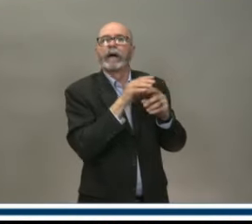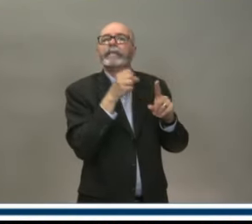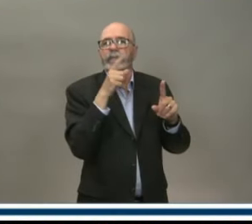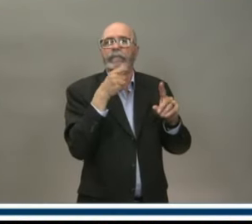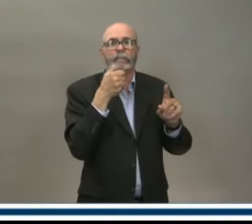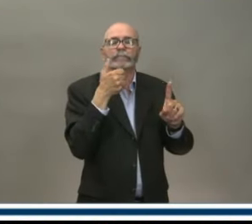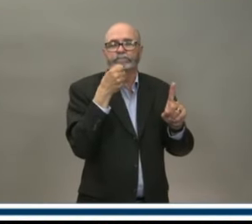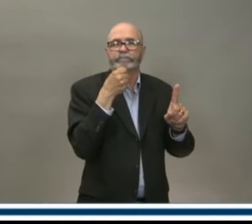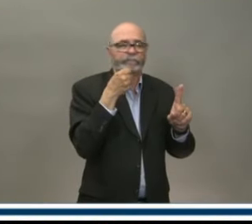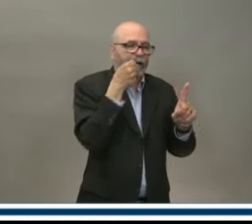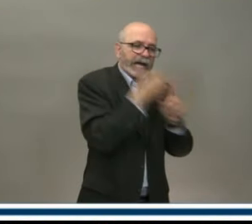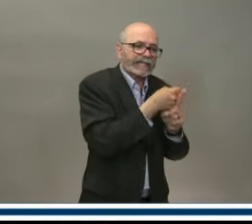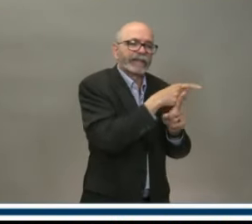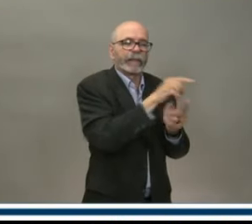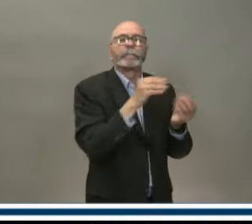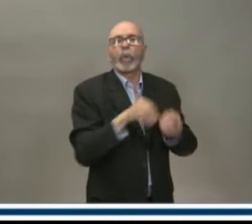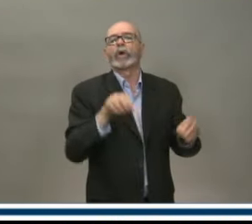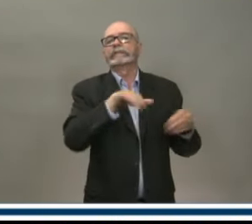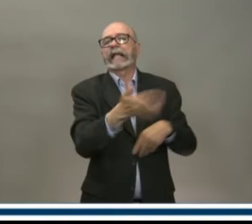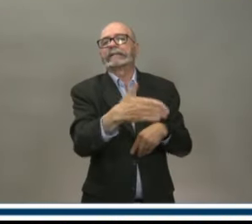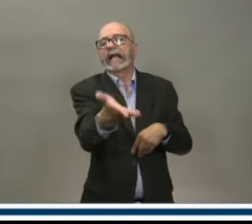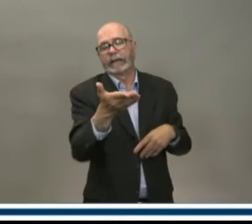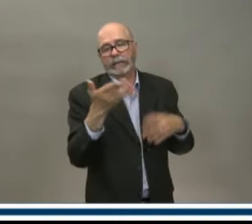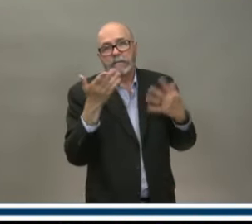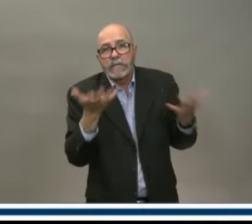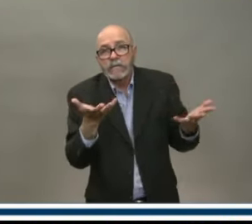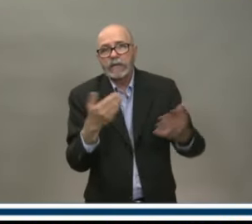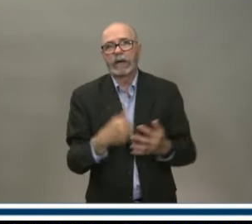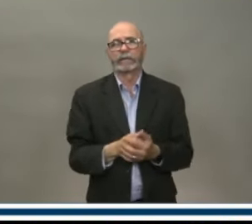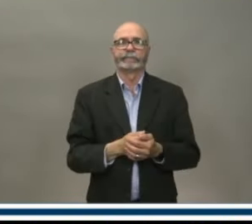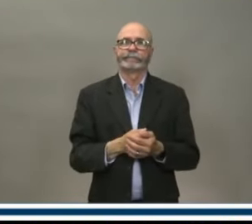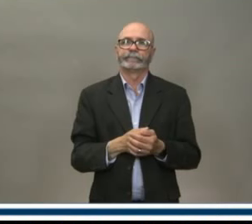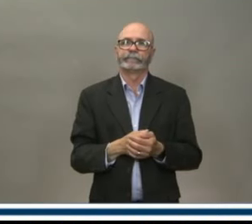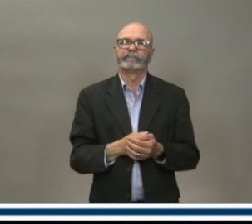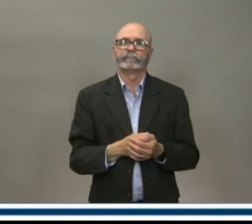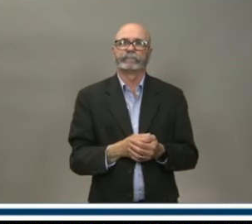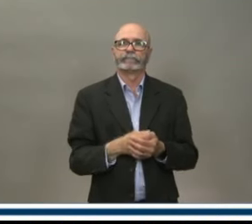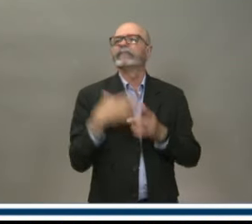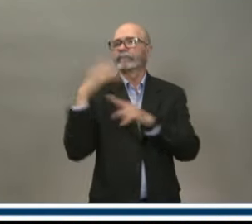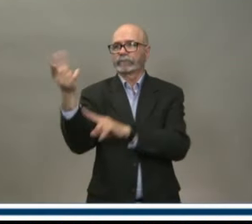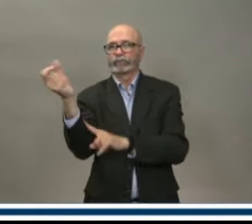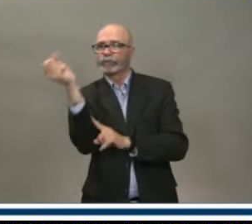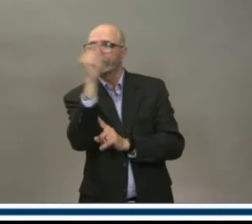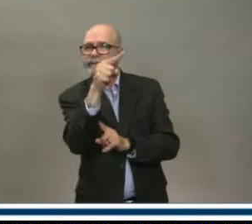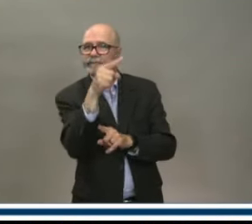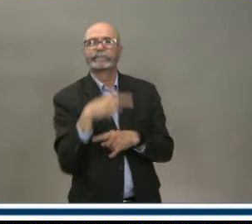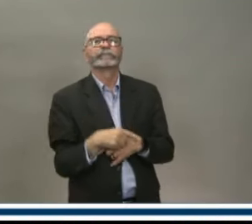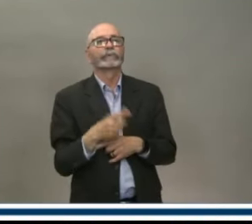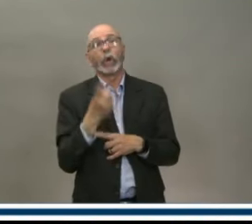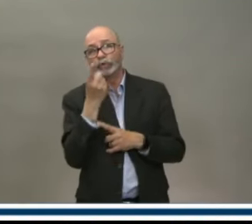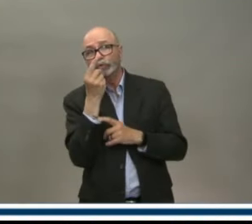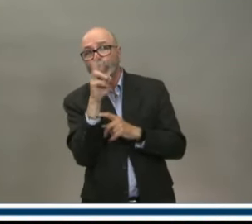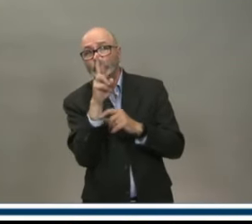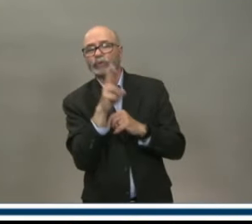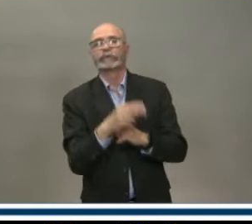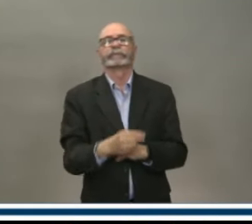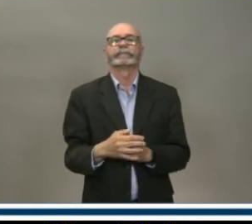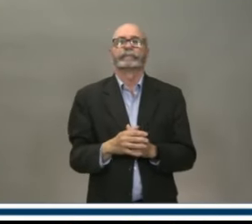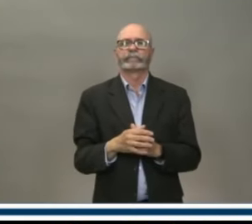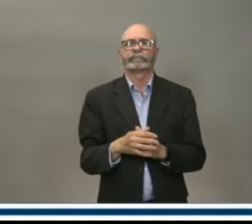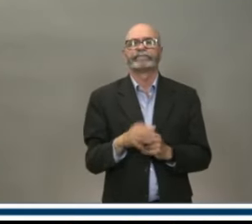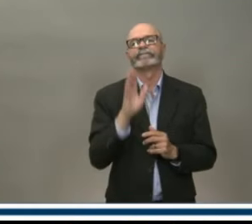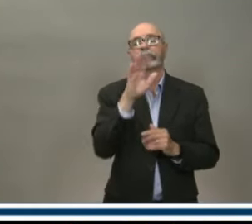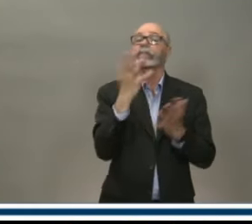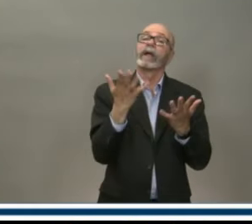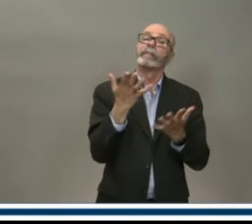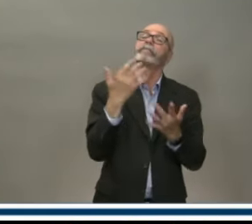follow-up. Thank you. This is again for Dr. Strang. You said previously that the peak of the